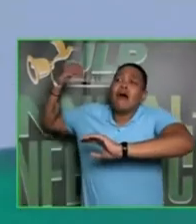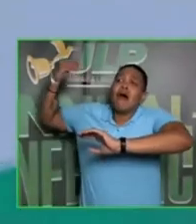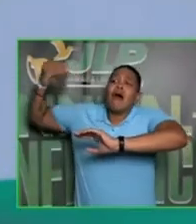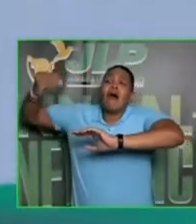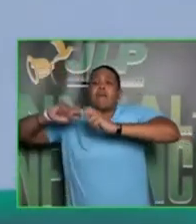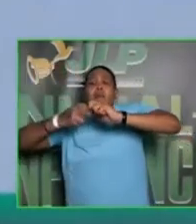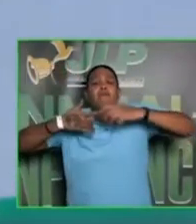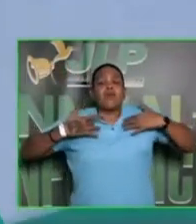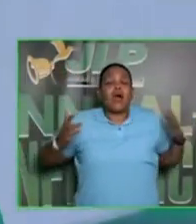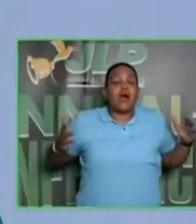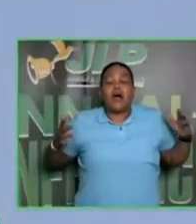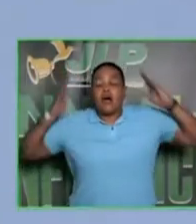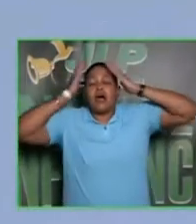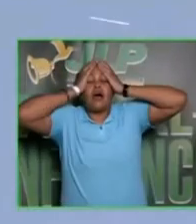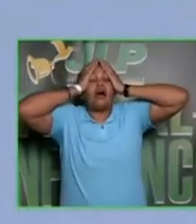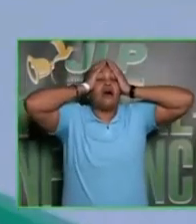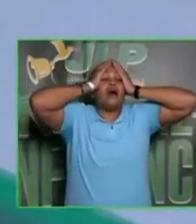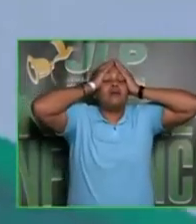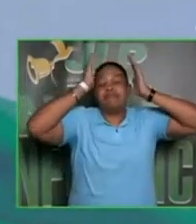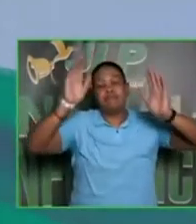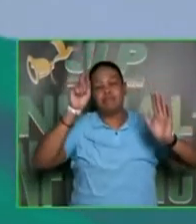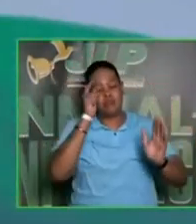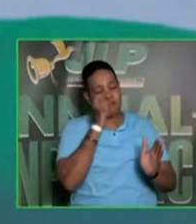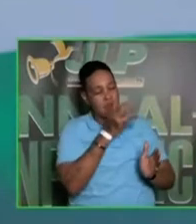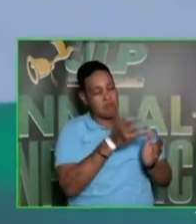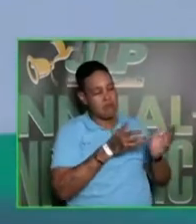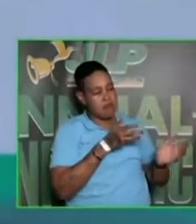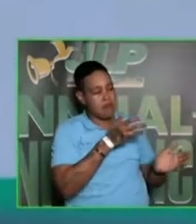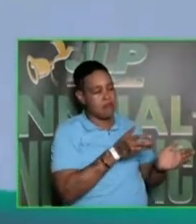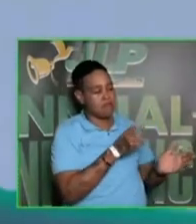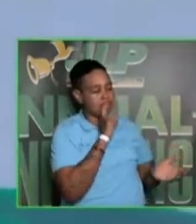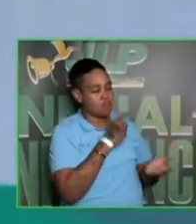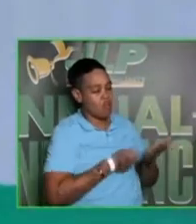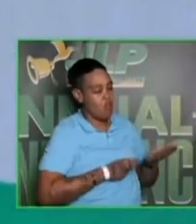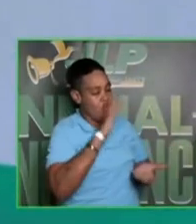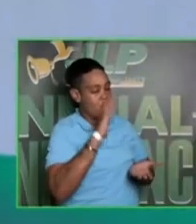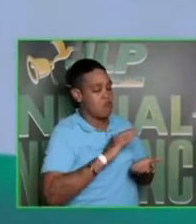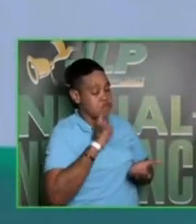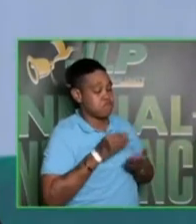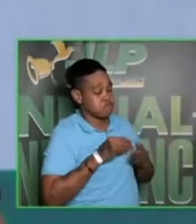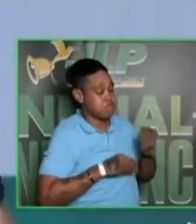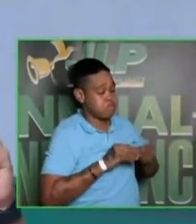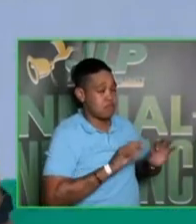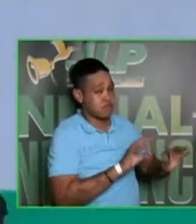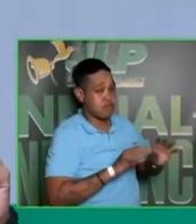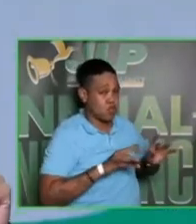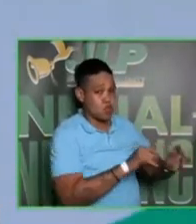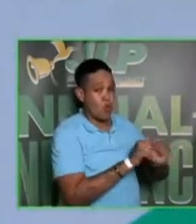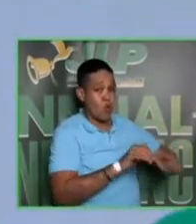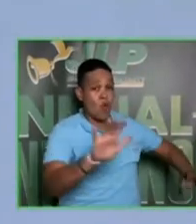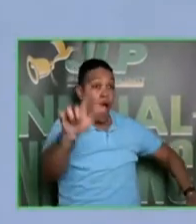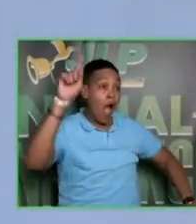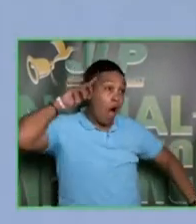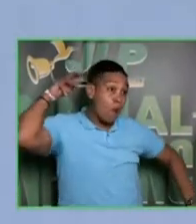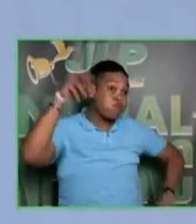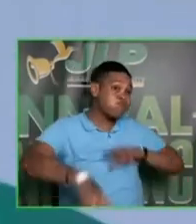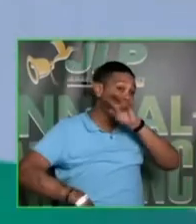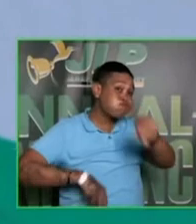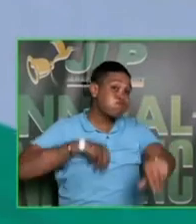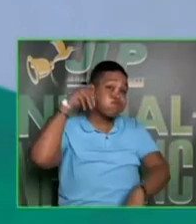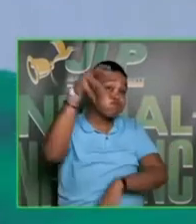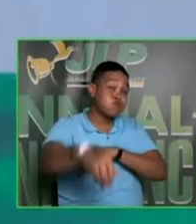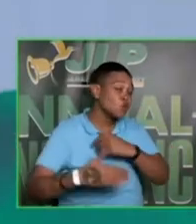example of what the government can do to make the cost of living easier to you without expending 1 cent